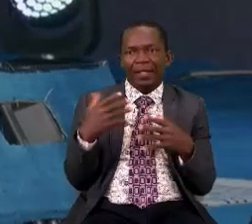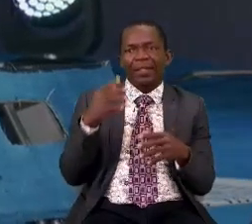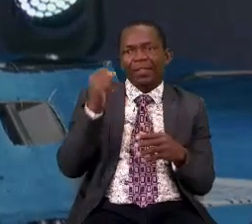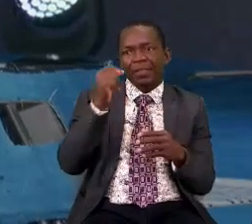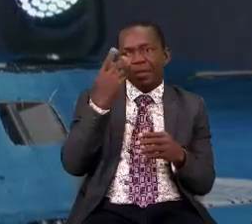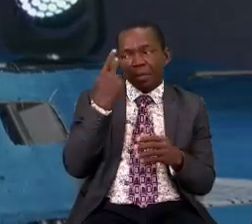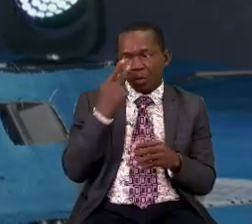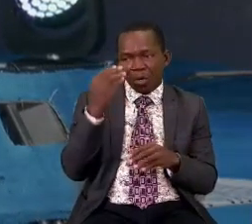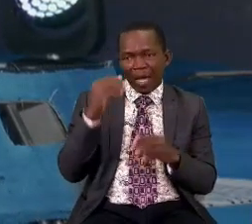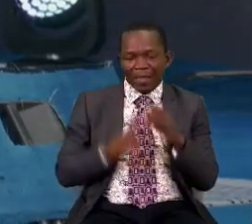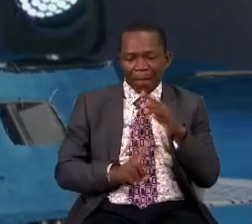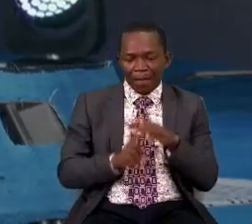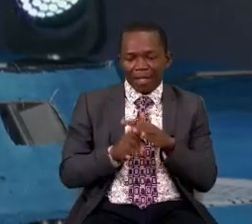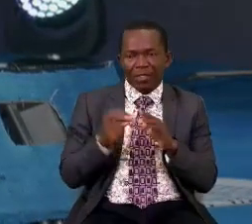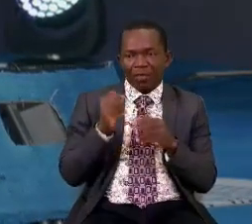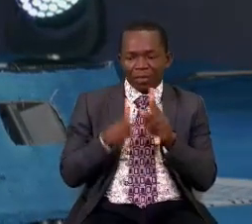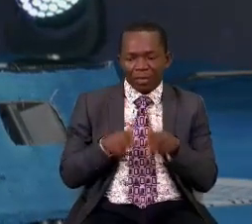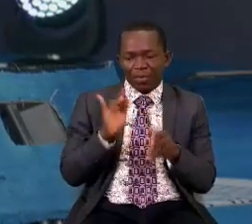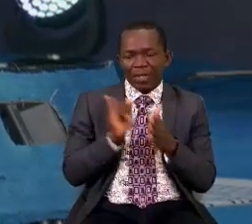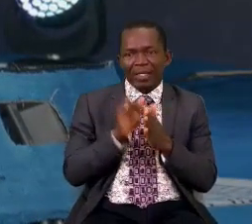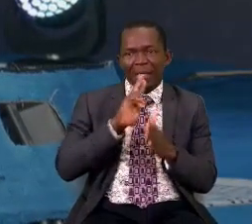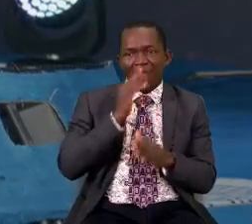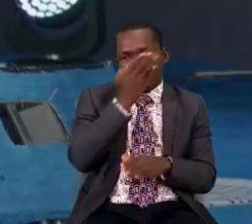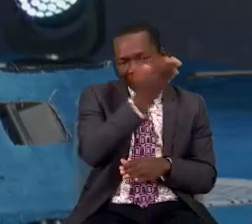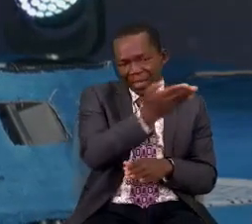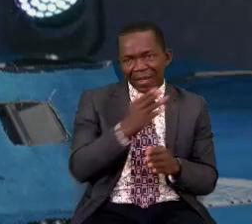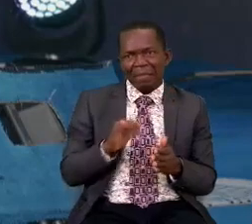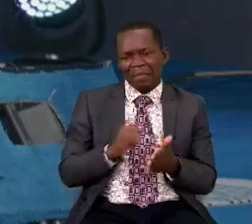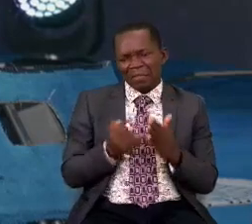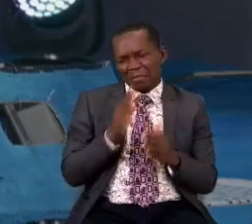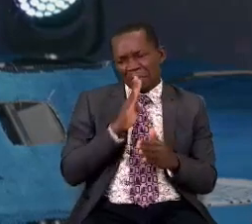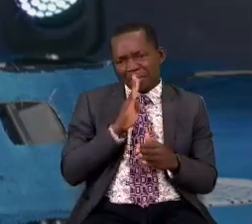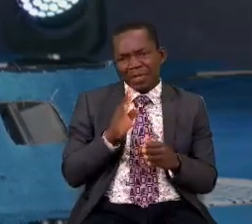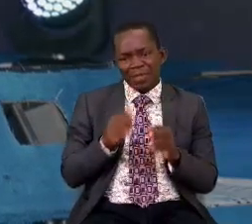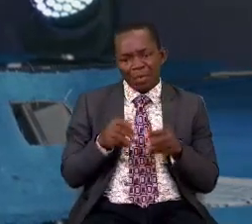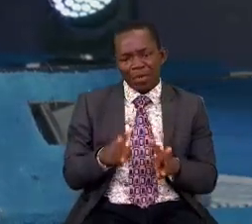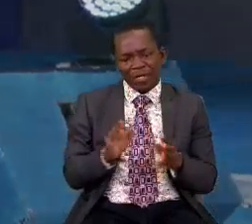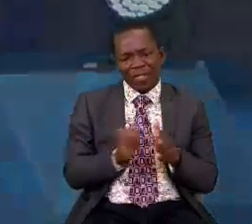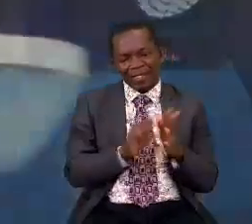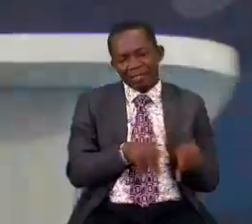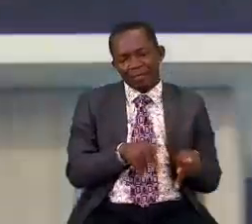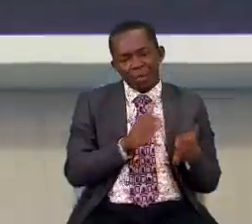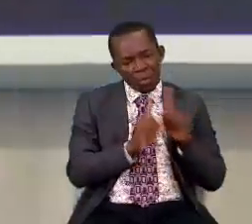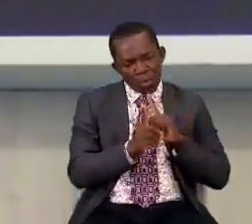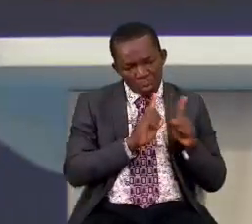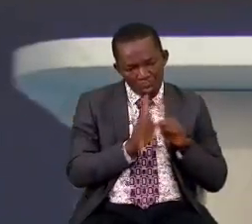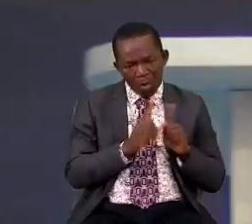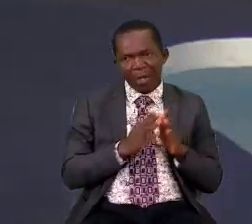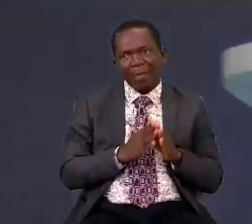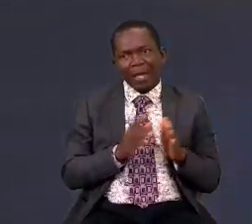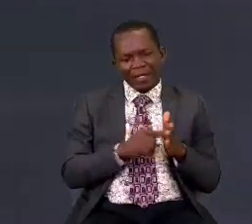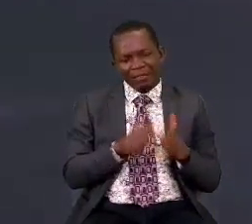tough and they talk sharp and they talk hard it might be because of the way